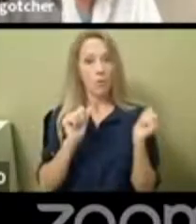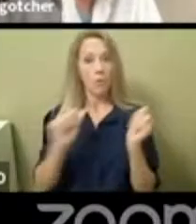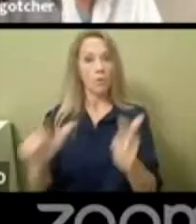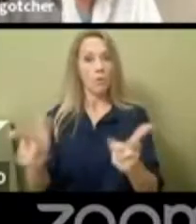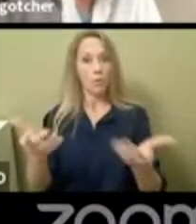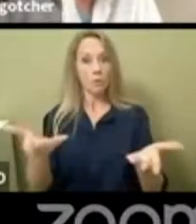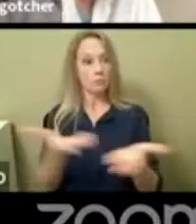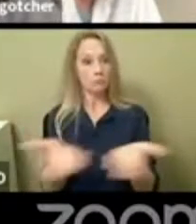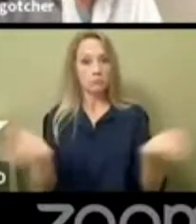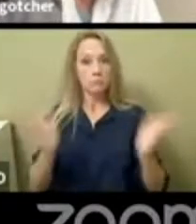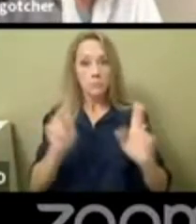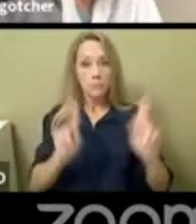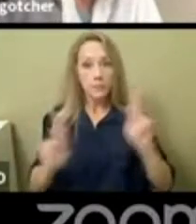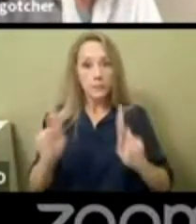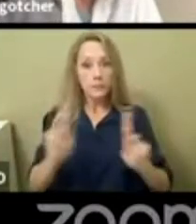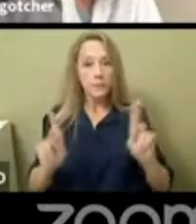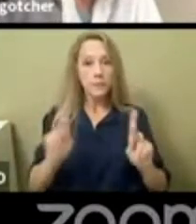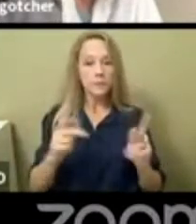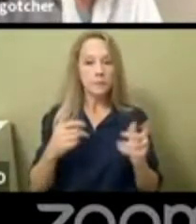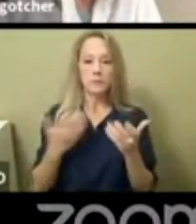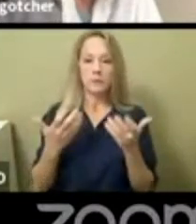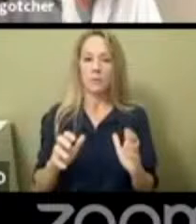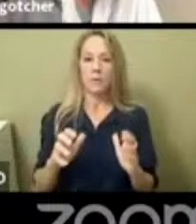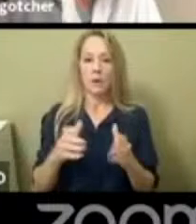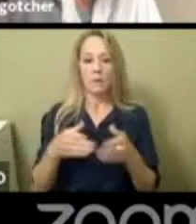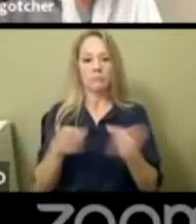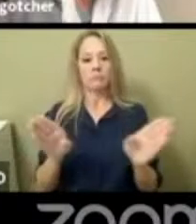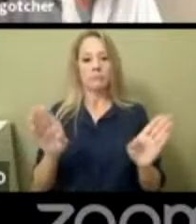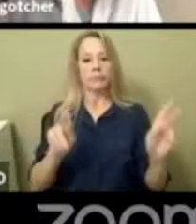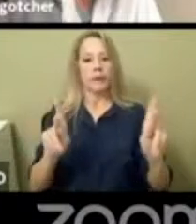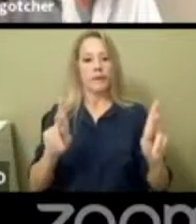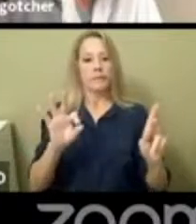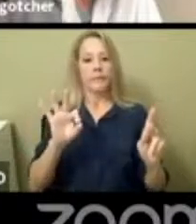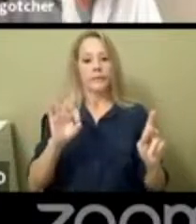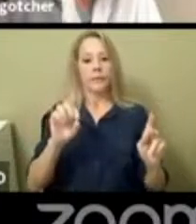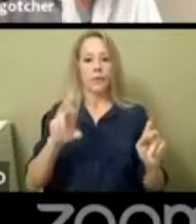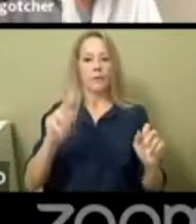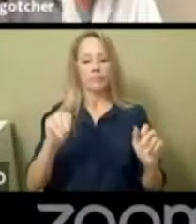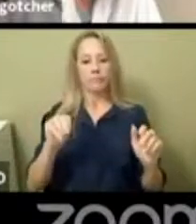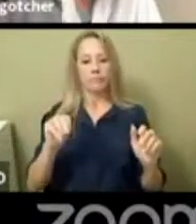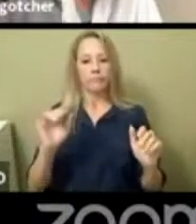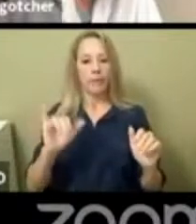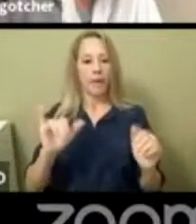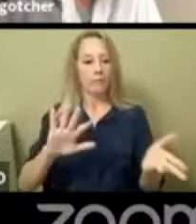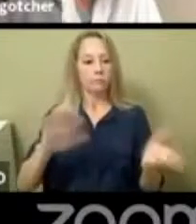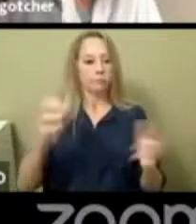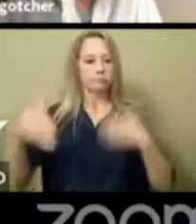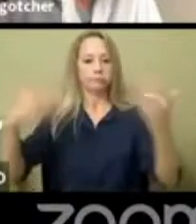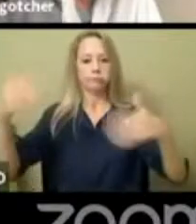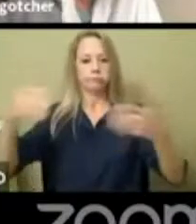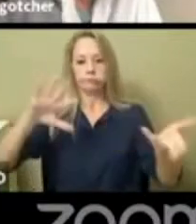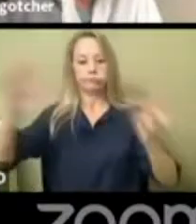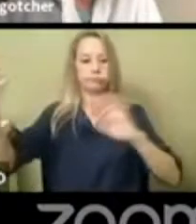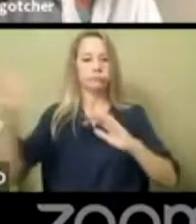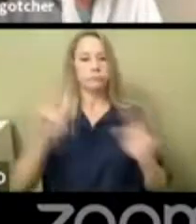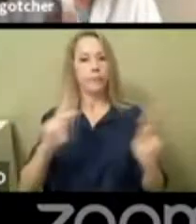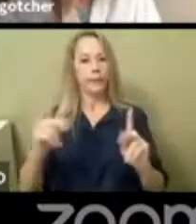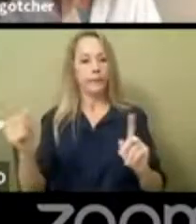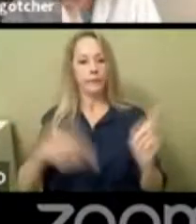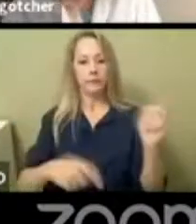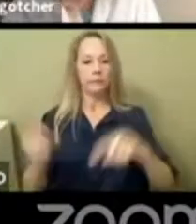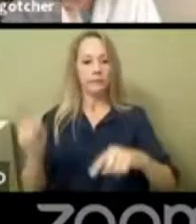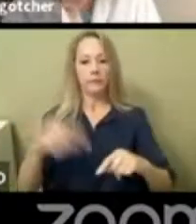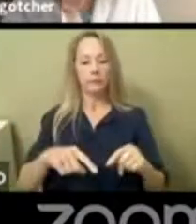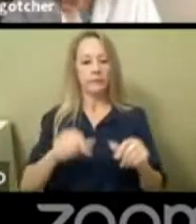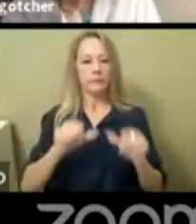the people. I don't want public forum to become some out of control sort of thing where people come and go on